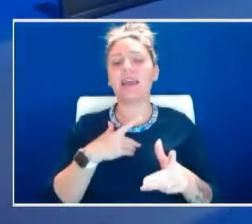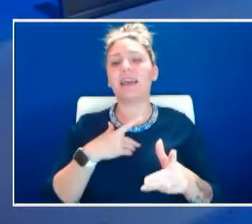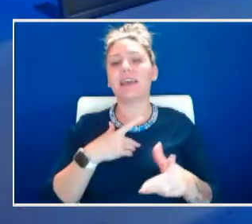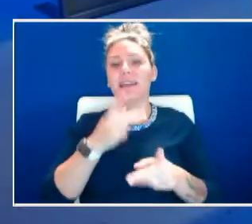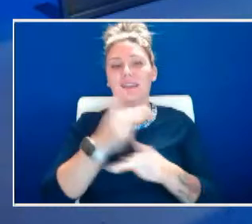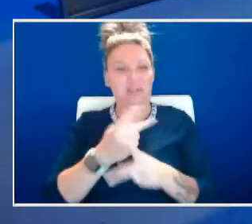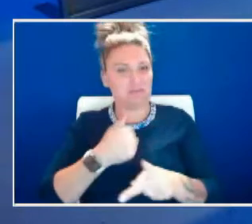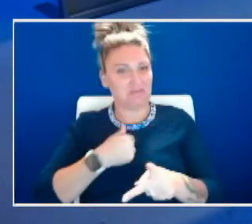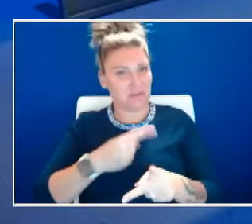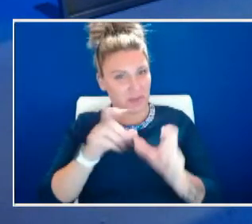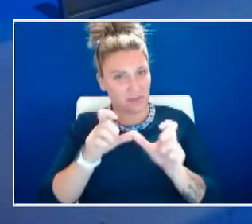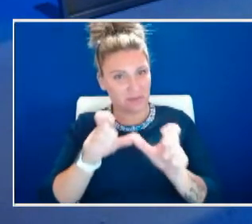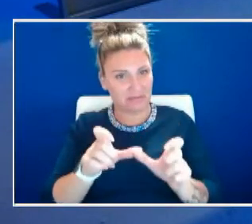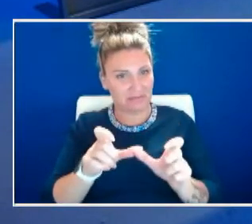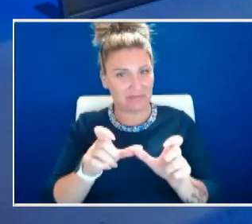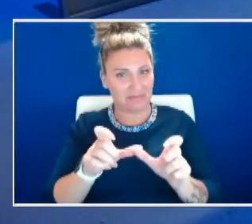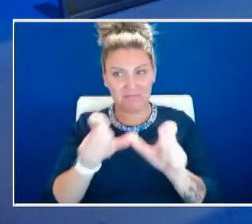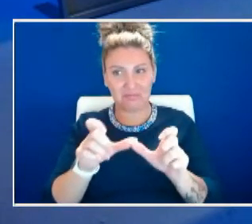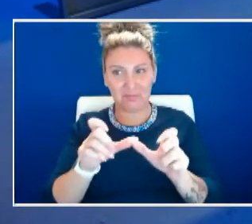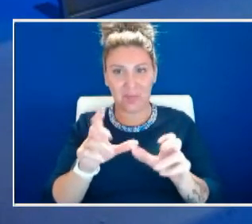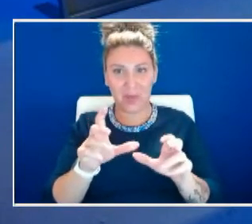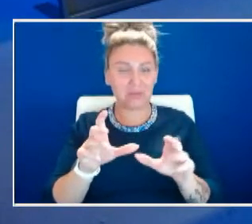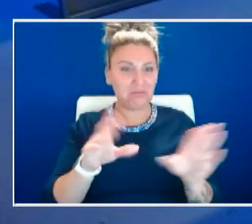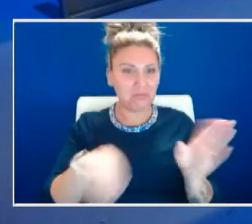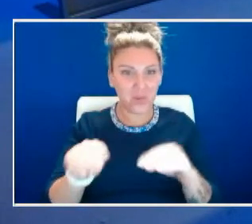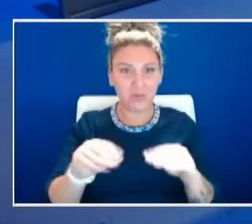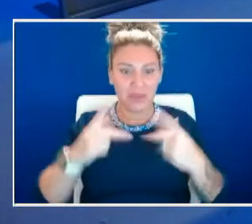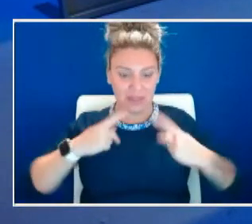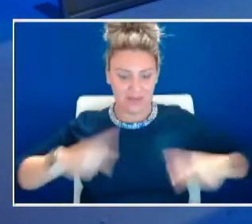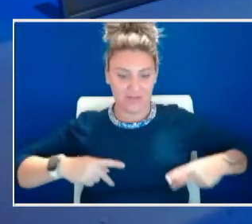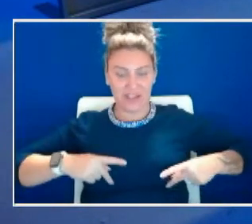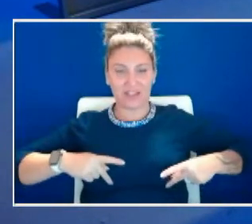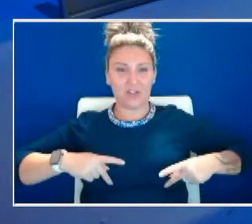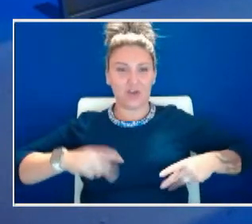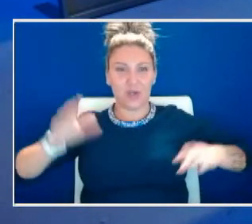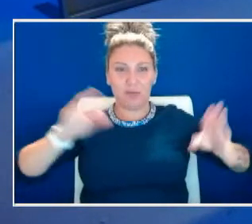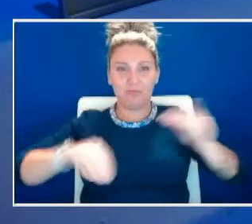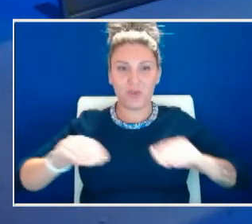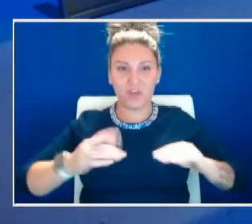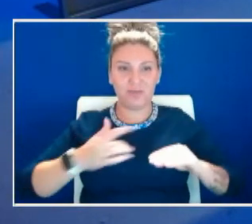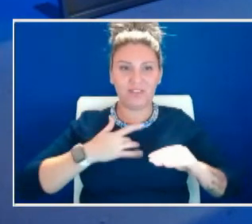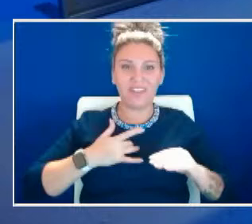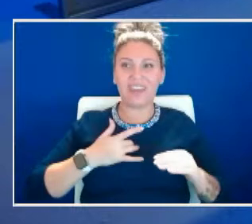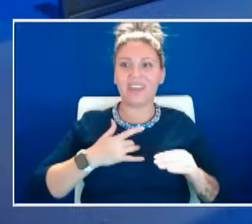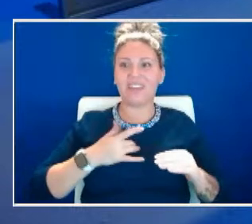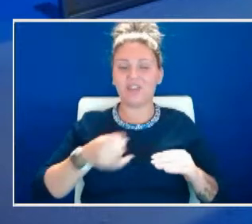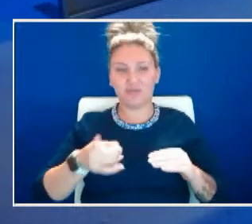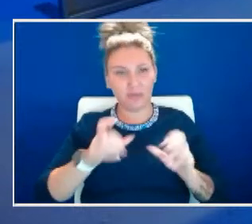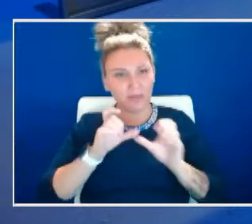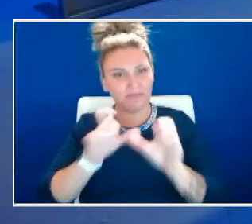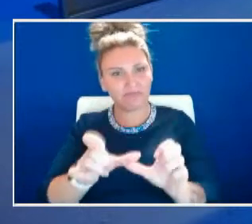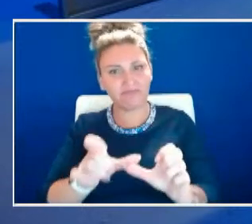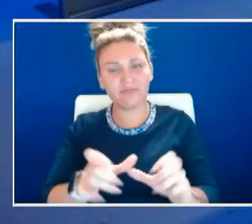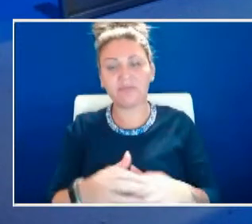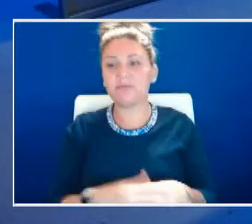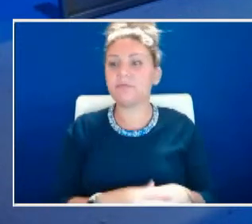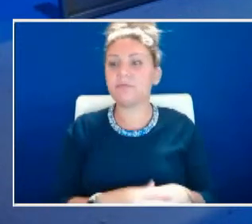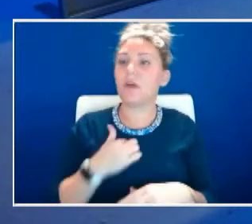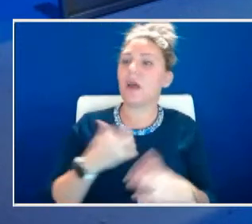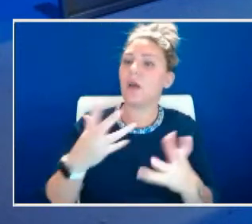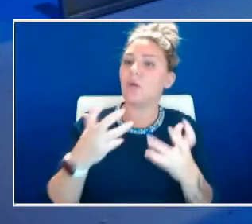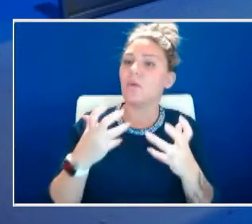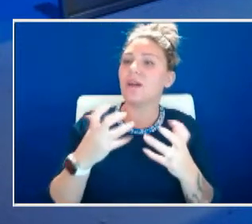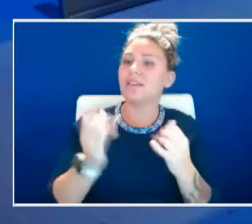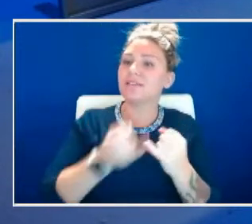keep moving. I always think just that physical movement forward makes you feel like you're moving forward. I want to get to some